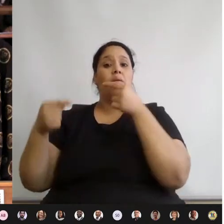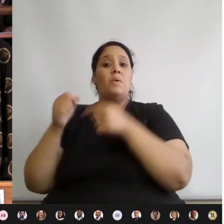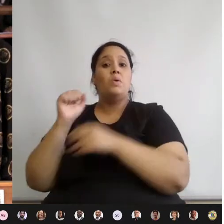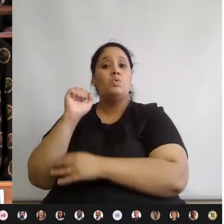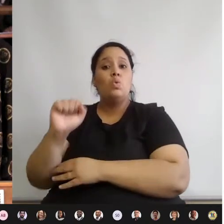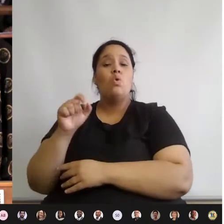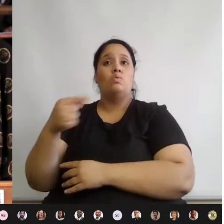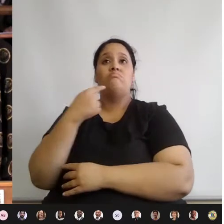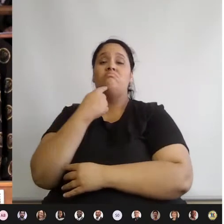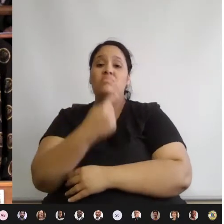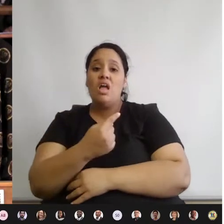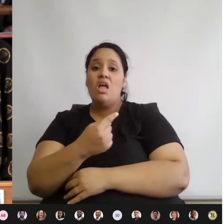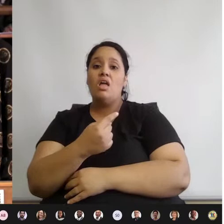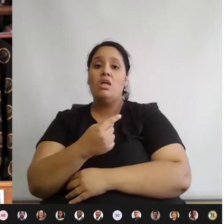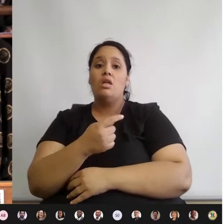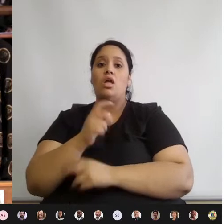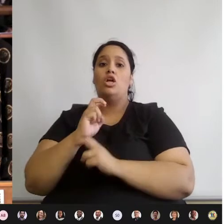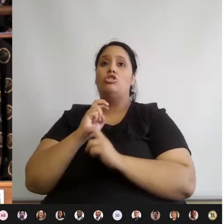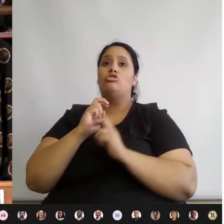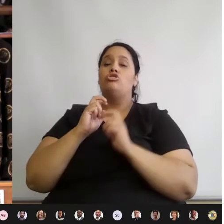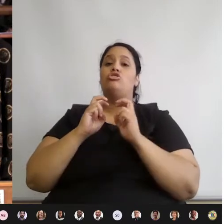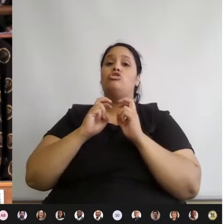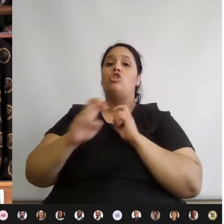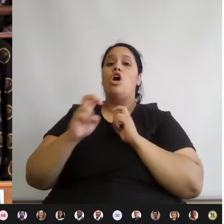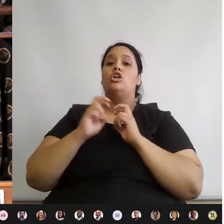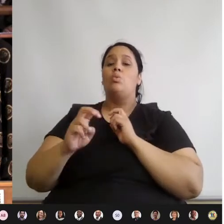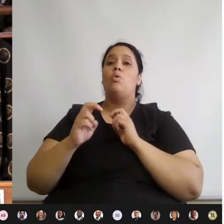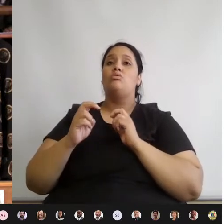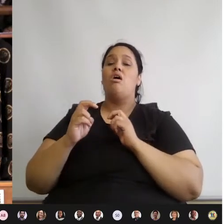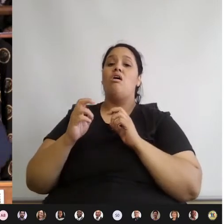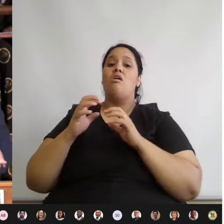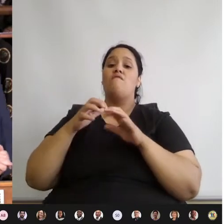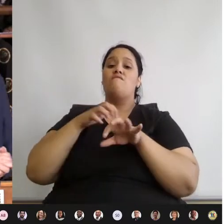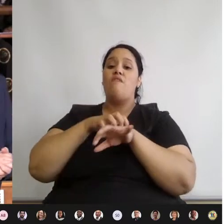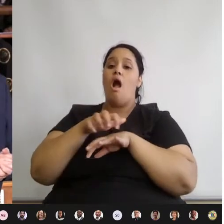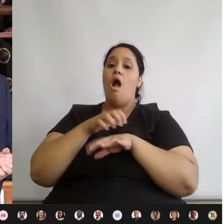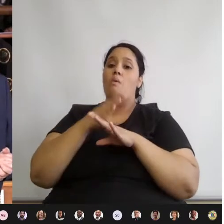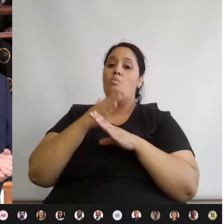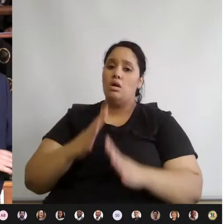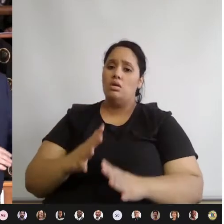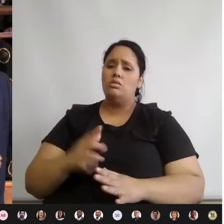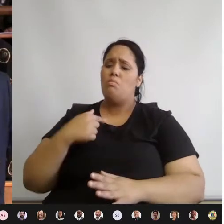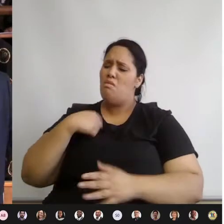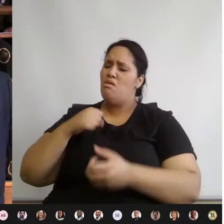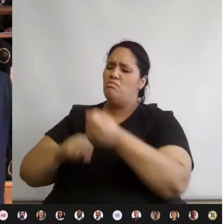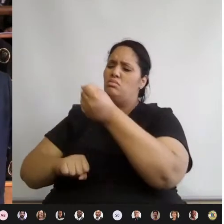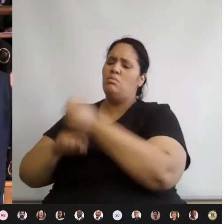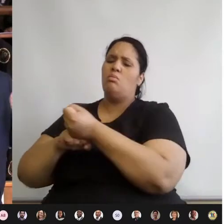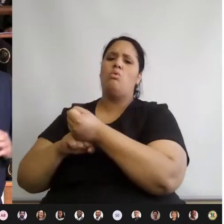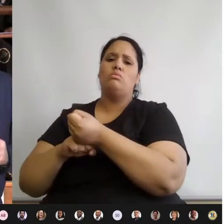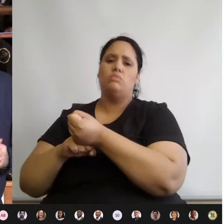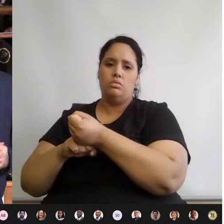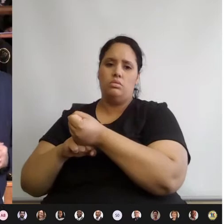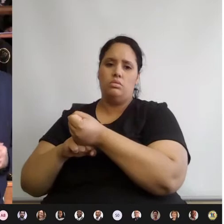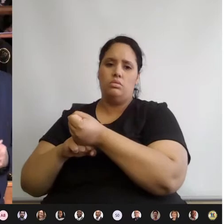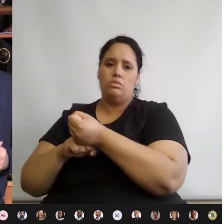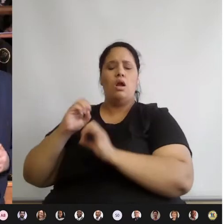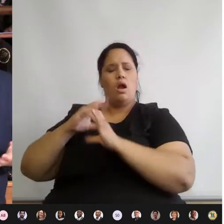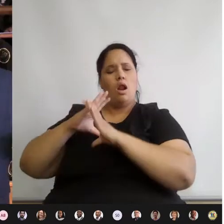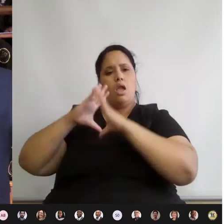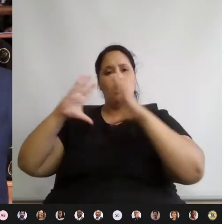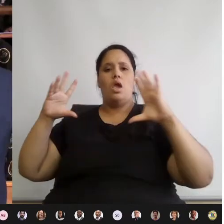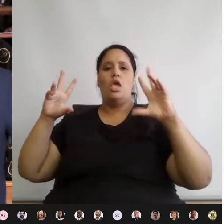about the transport of farm workers. And I support you on that. I think that is a crystal clear issue